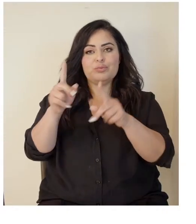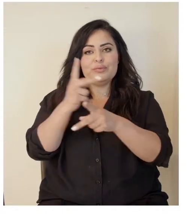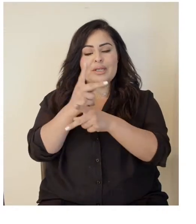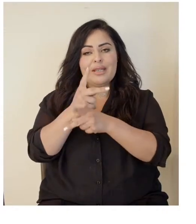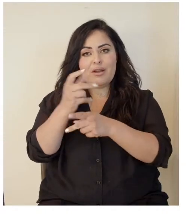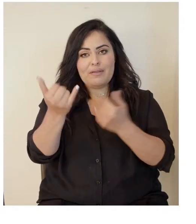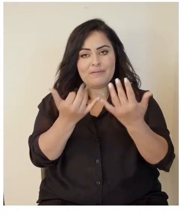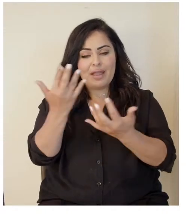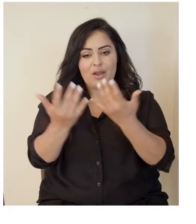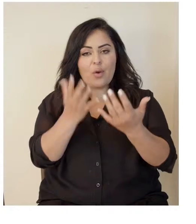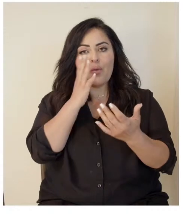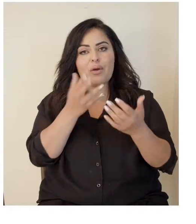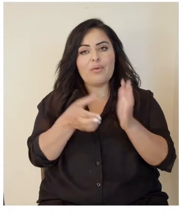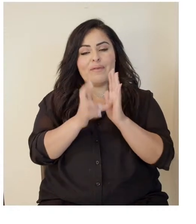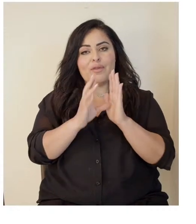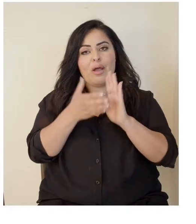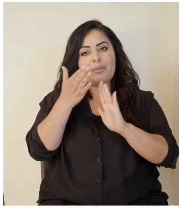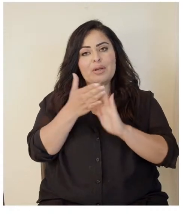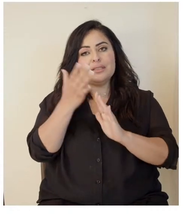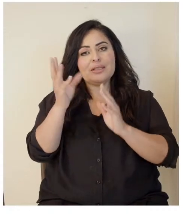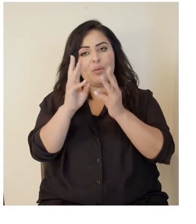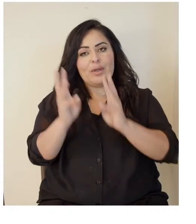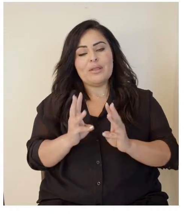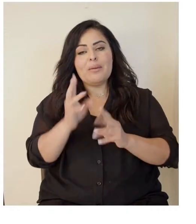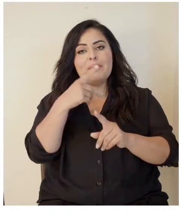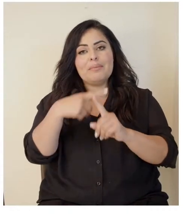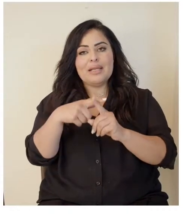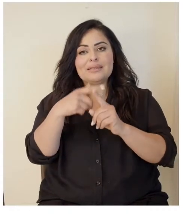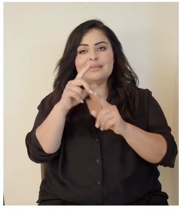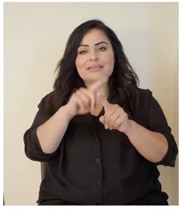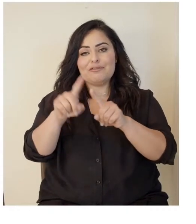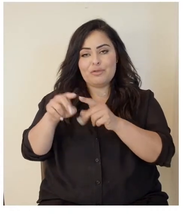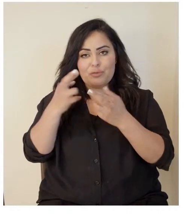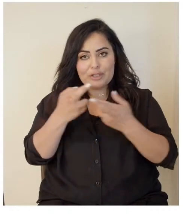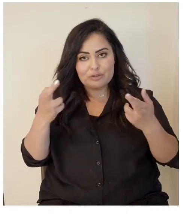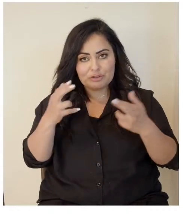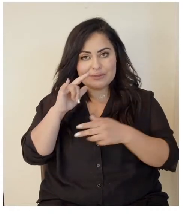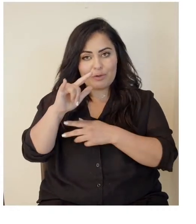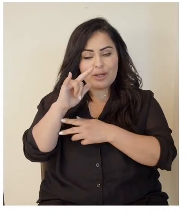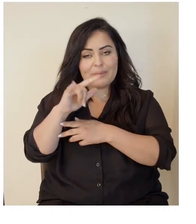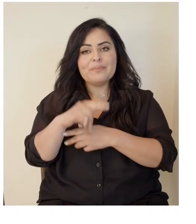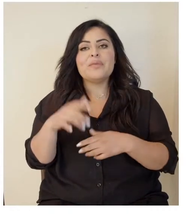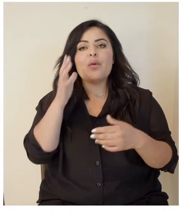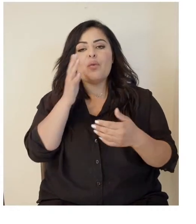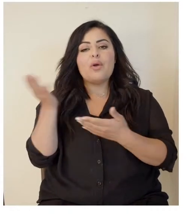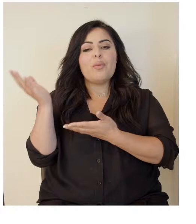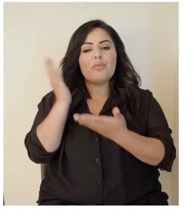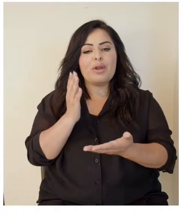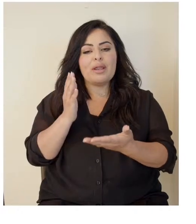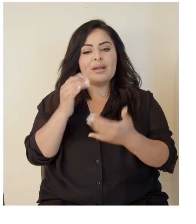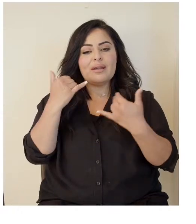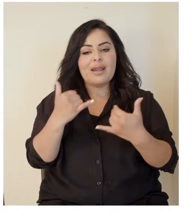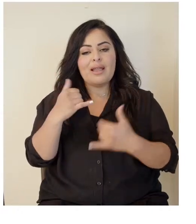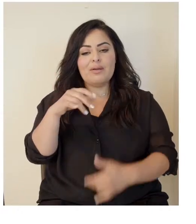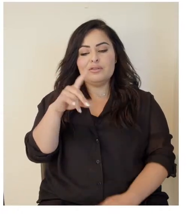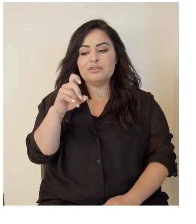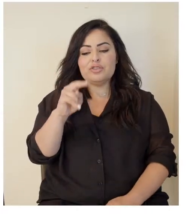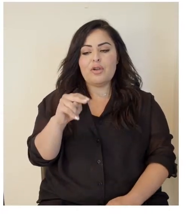as operations, fire behavior, weather, and air resource. I'd like to bring out our operations section chief, Don